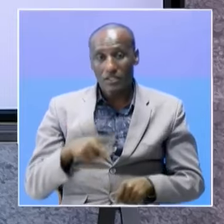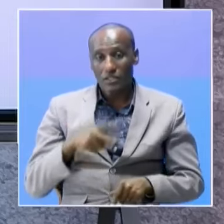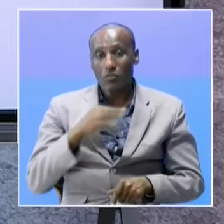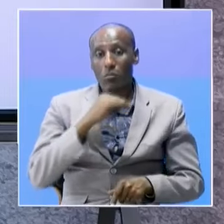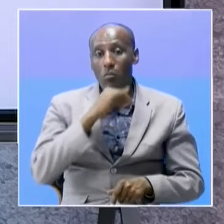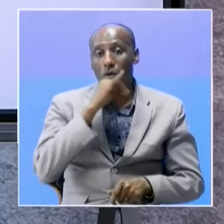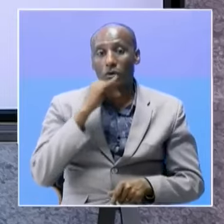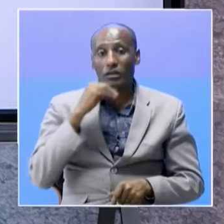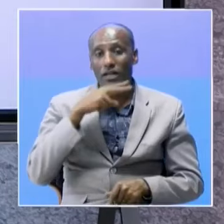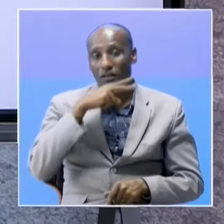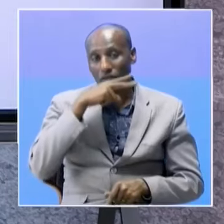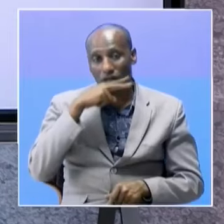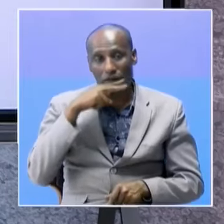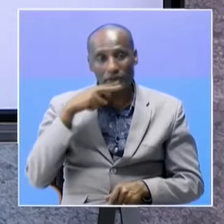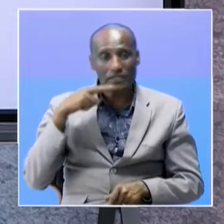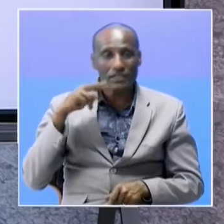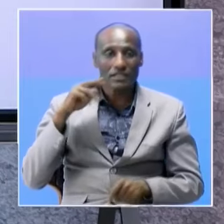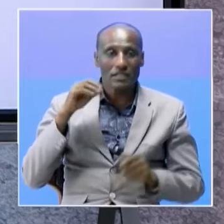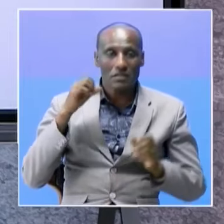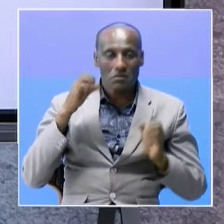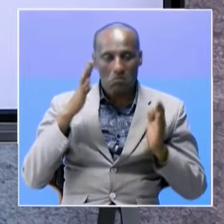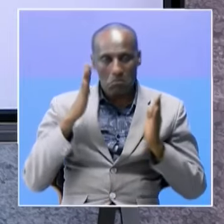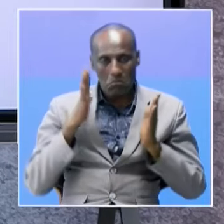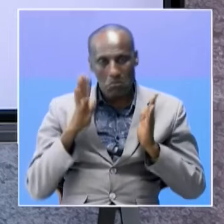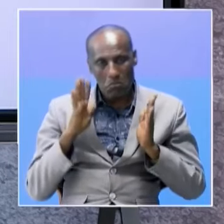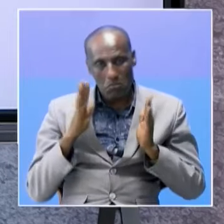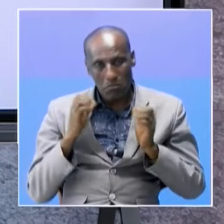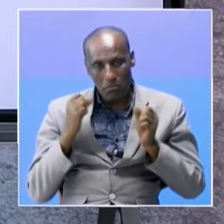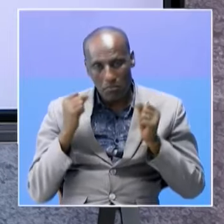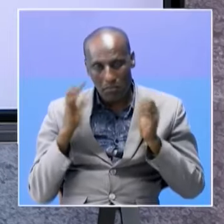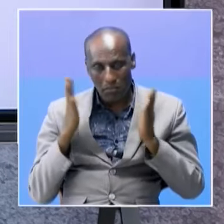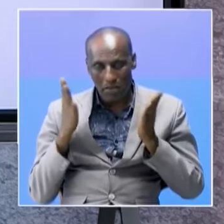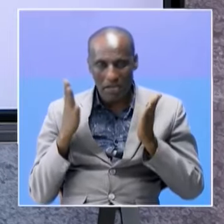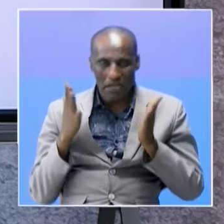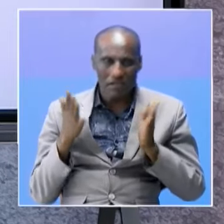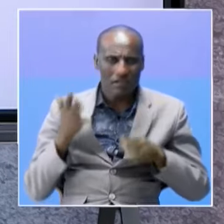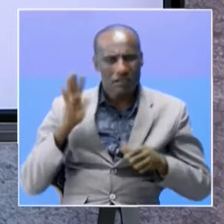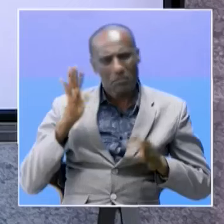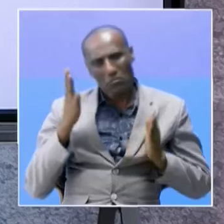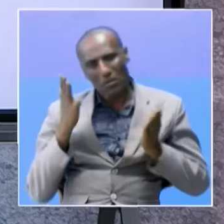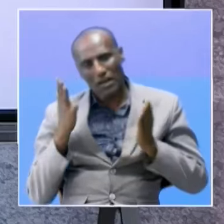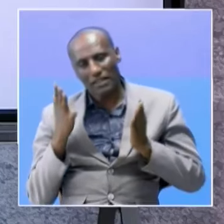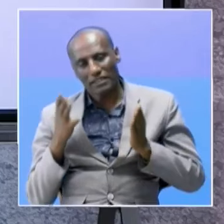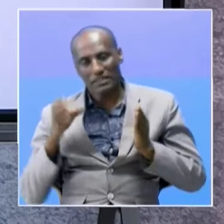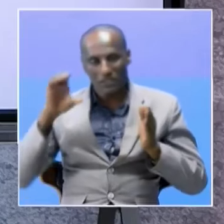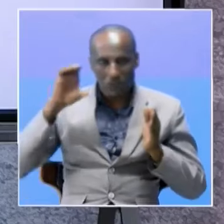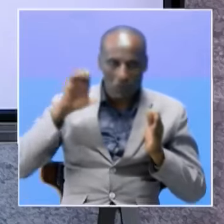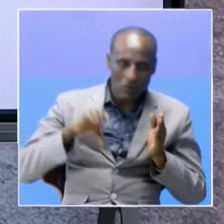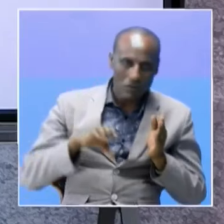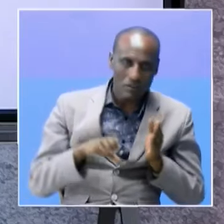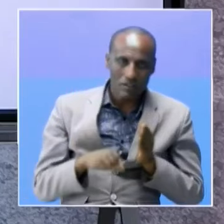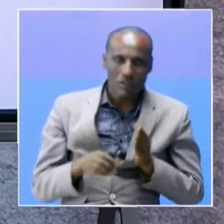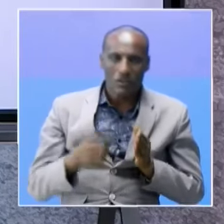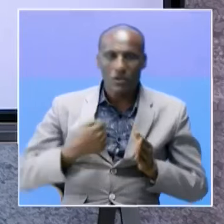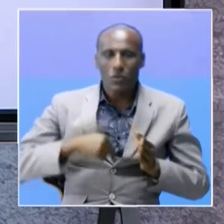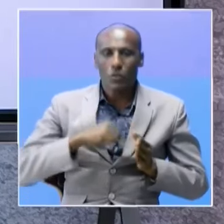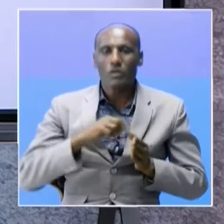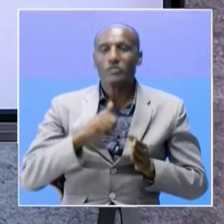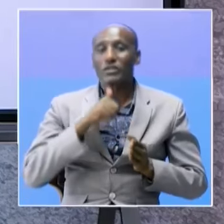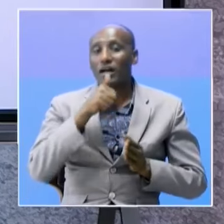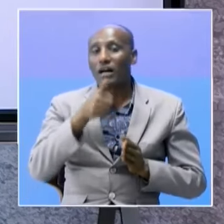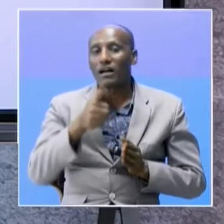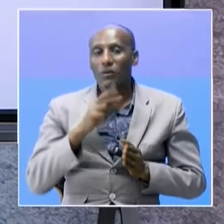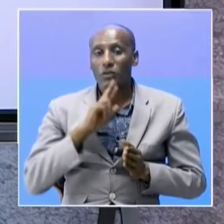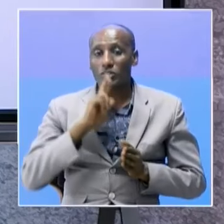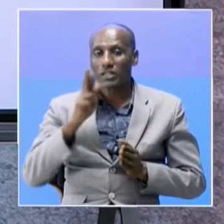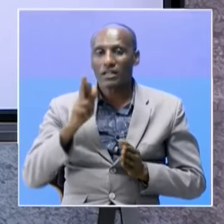auxiliaries, may, might, and could on the first, which are used for a possibility